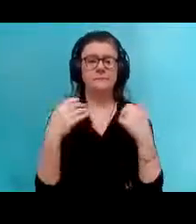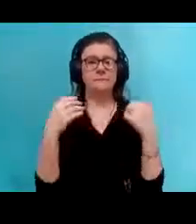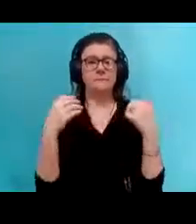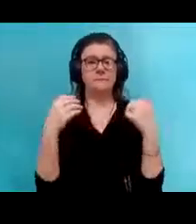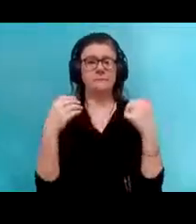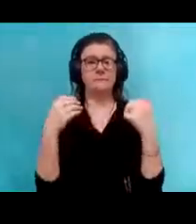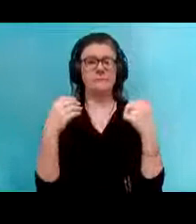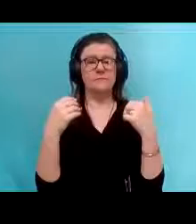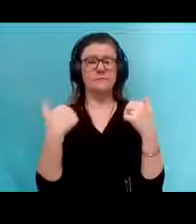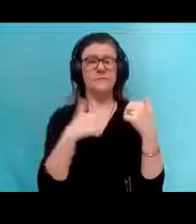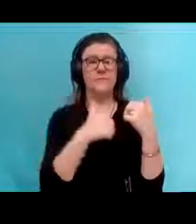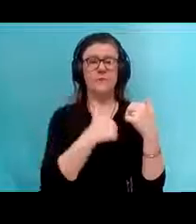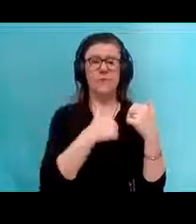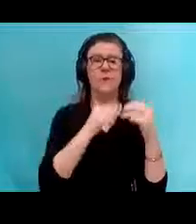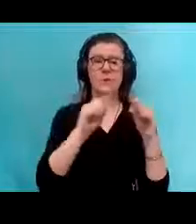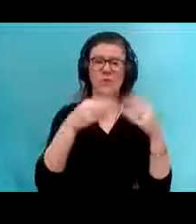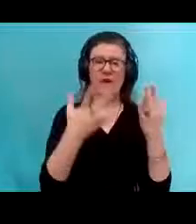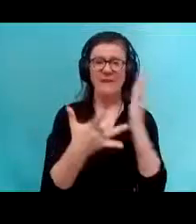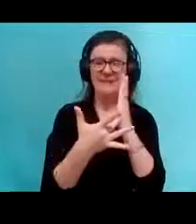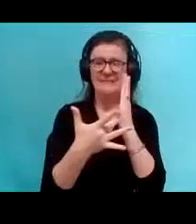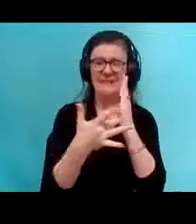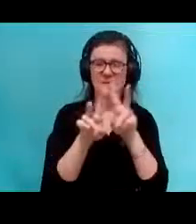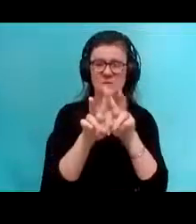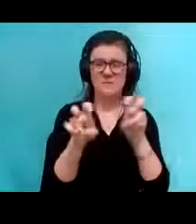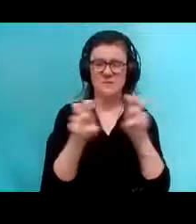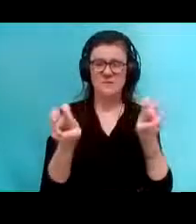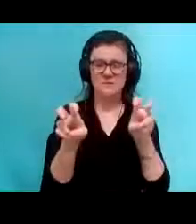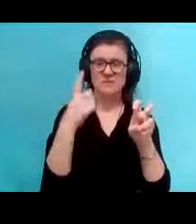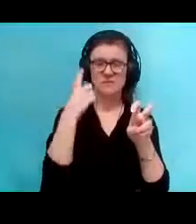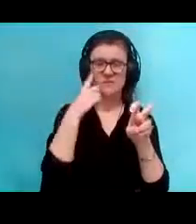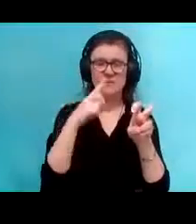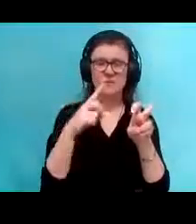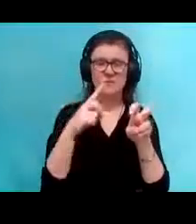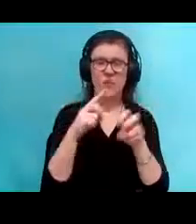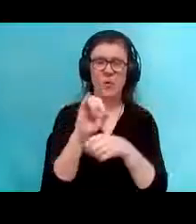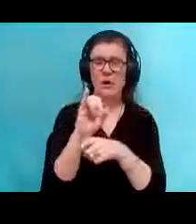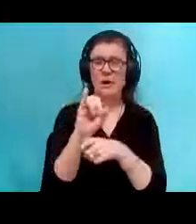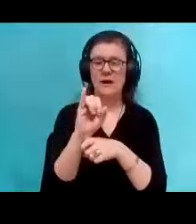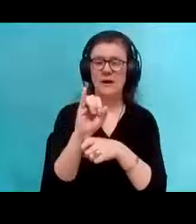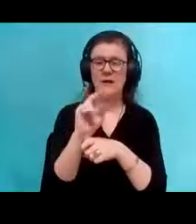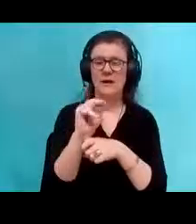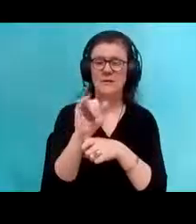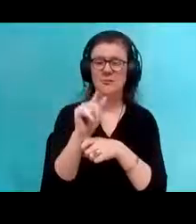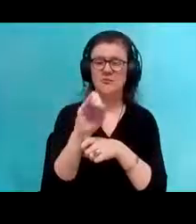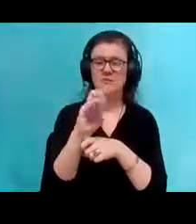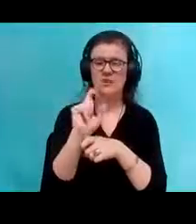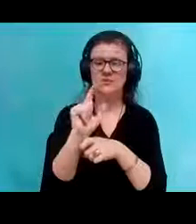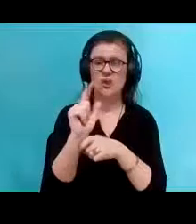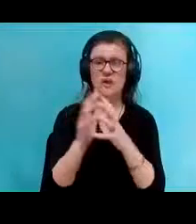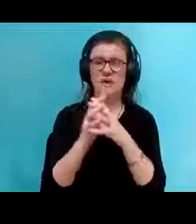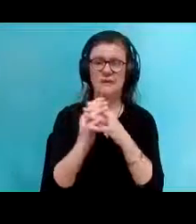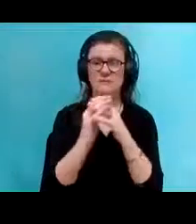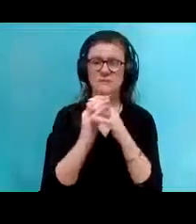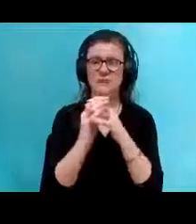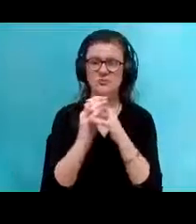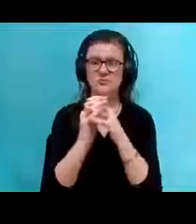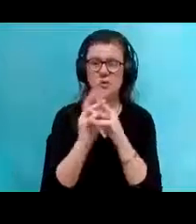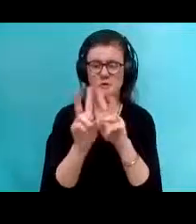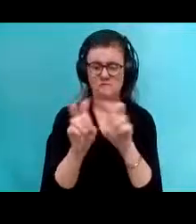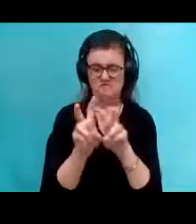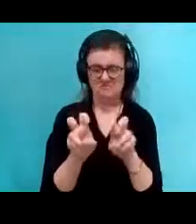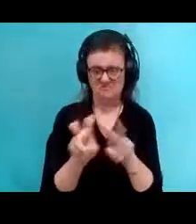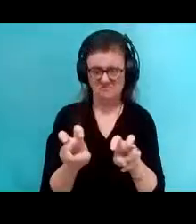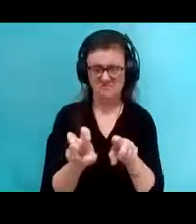on currently creating a technical assessment on intersectional disaggregation of data from census and household surveys. And we're